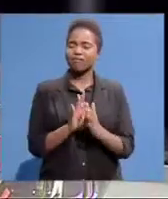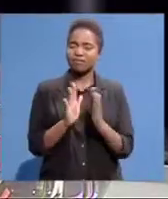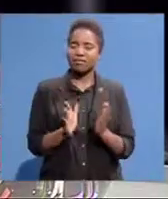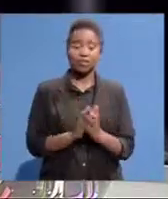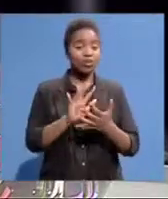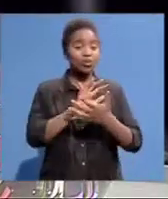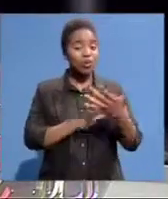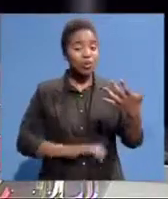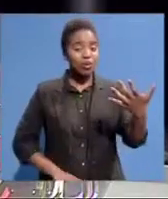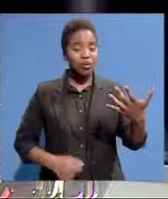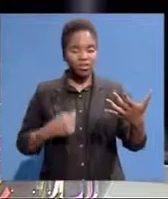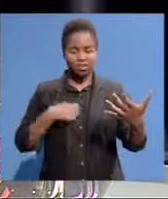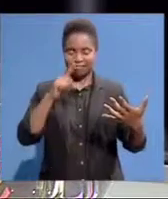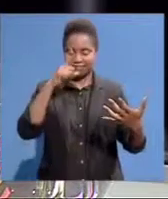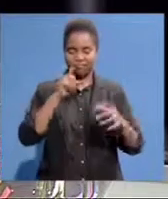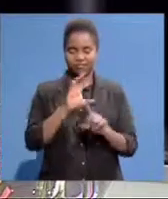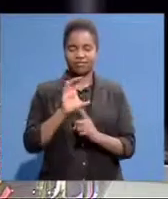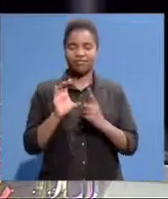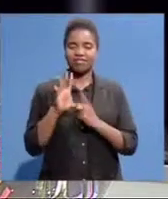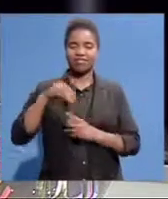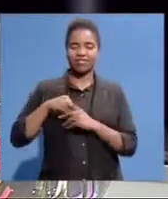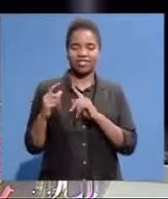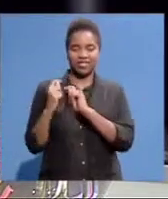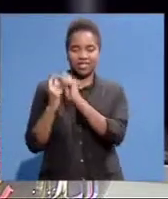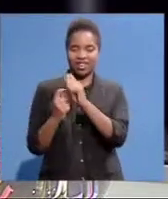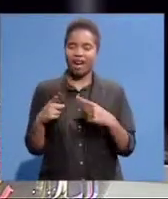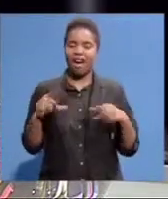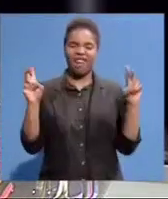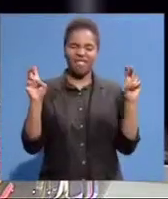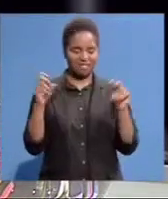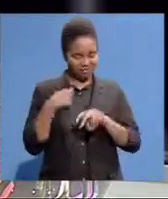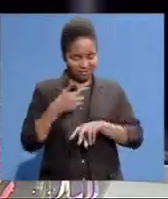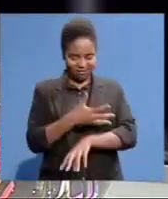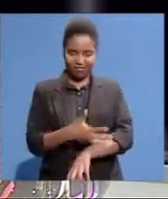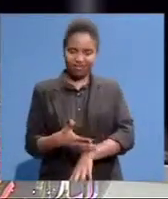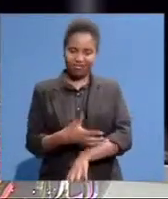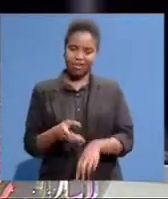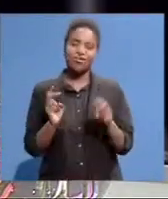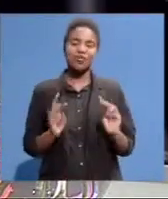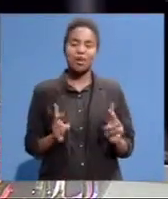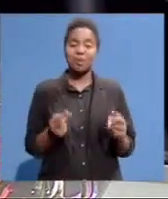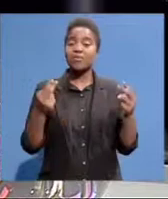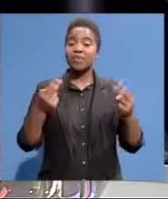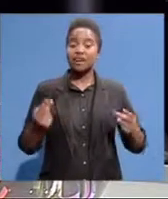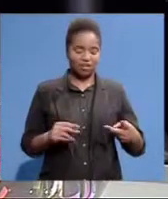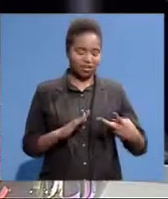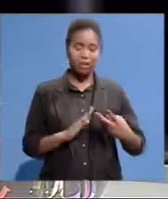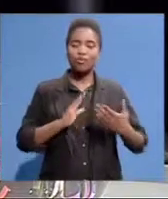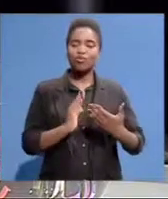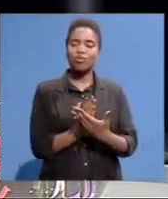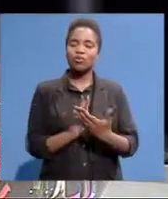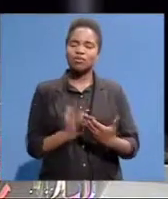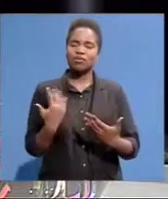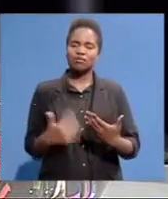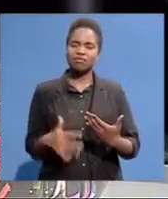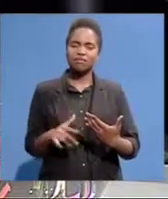Storytelling is part of our tradition and our culture, and it runs through our veins. And the arts in general and music in particular was a powerful instrument that